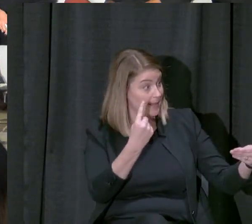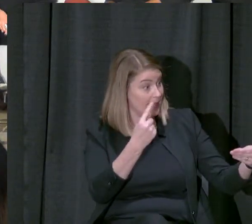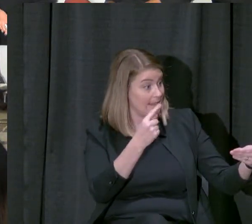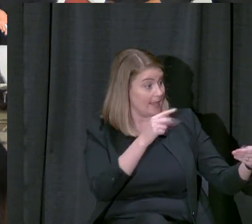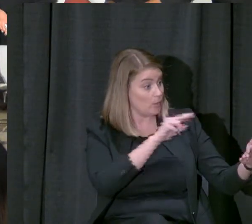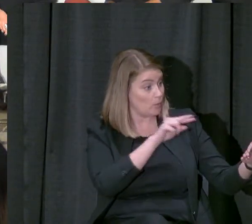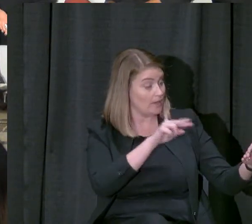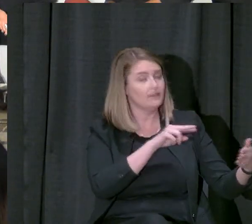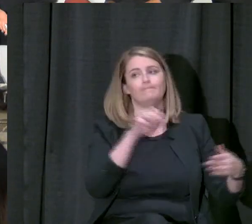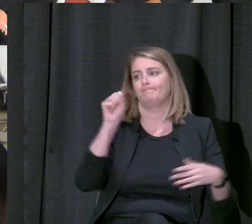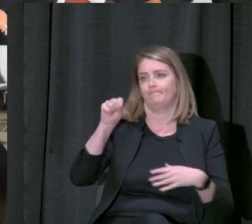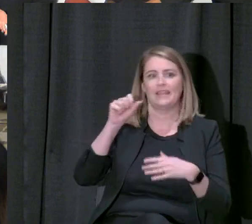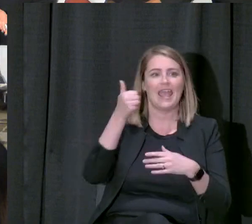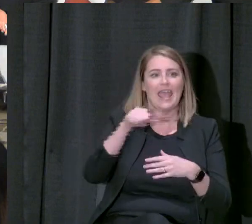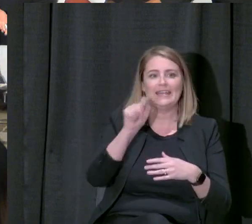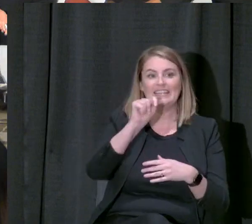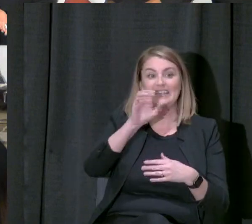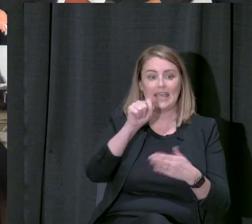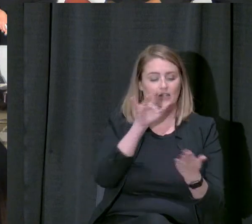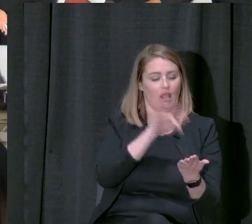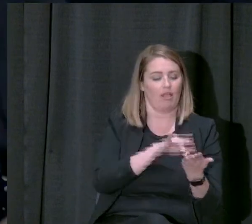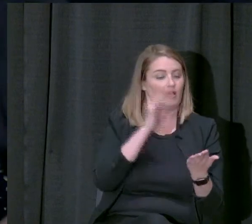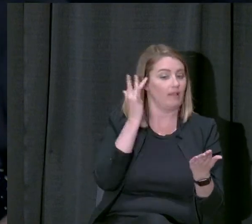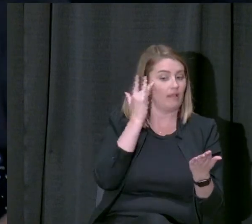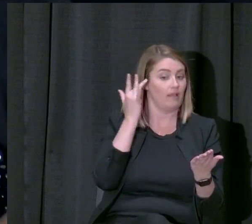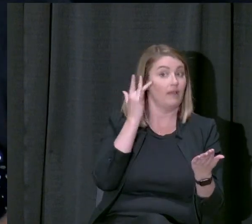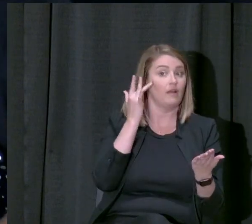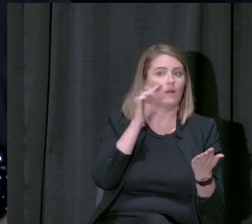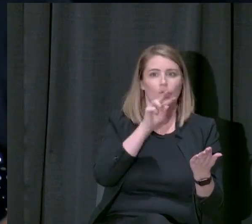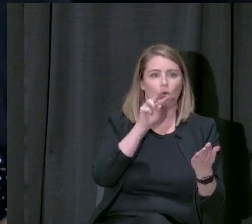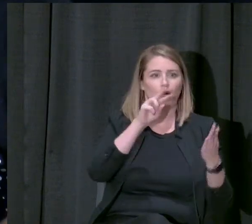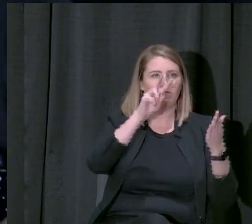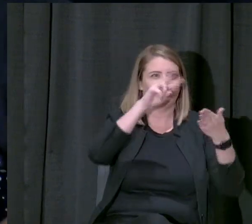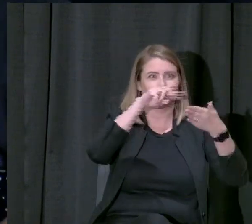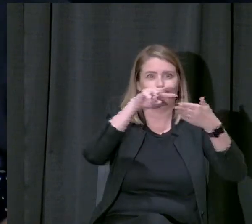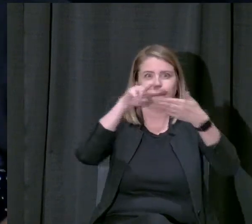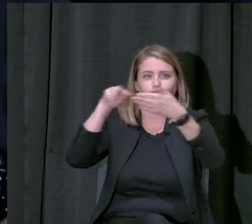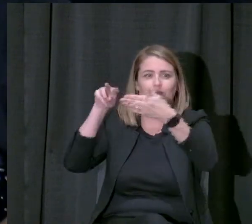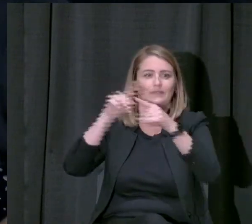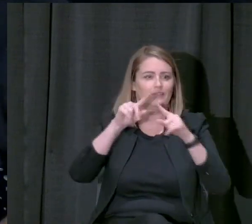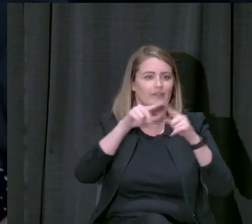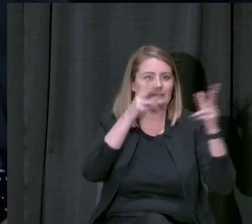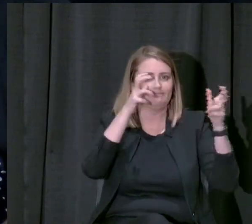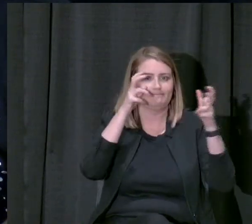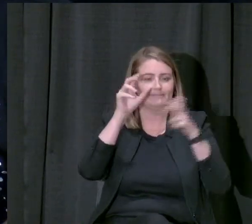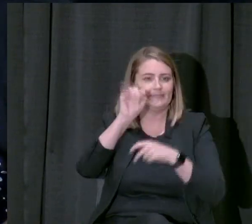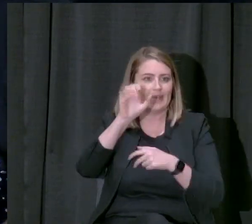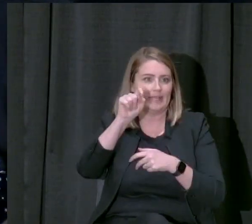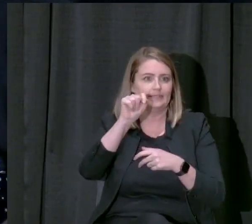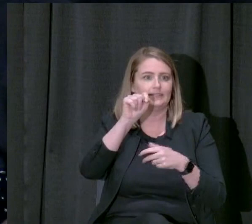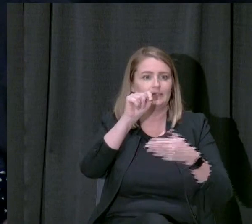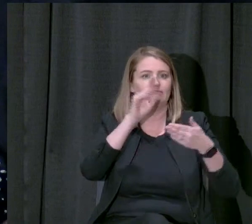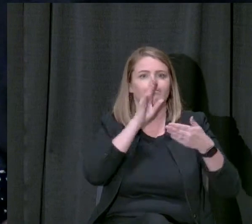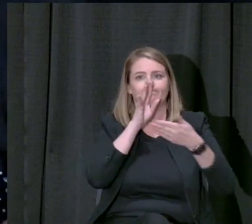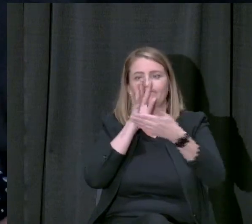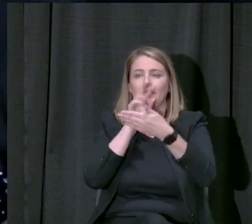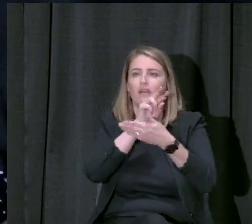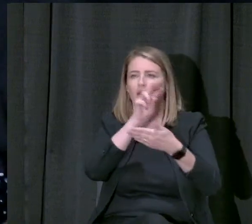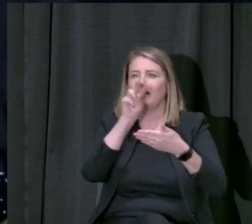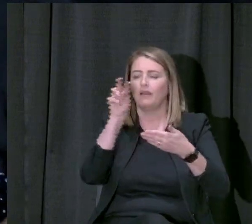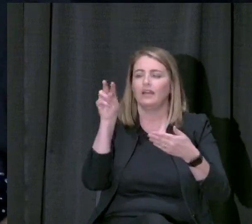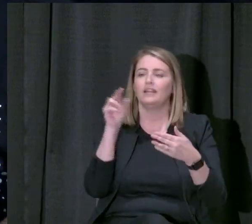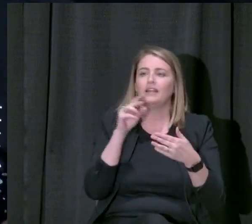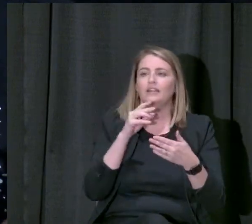Exactly. So any piece of text, it sees it, speaks it out immediately. So people are using it to just take a look at their